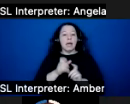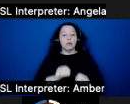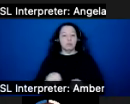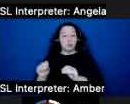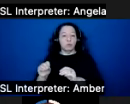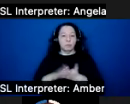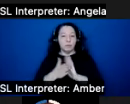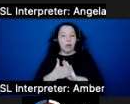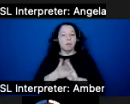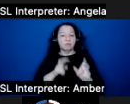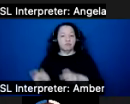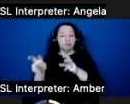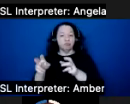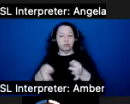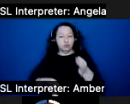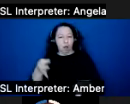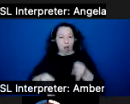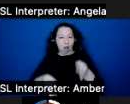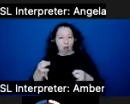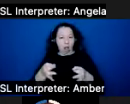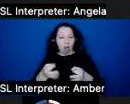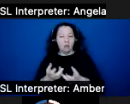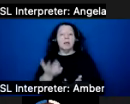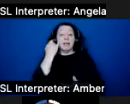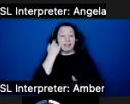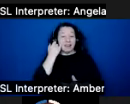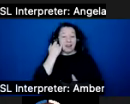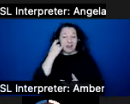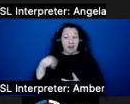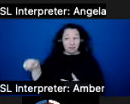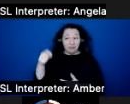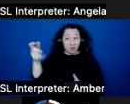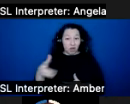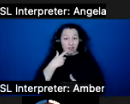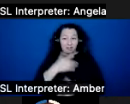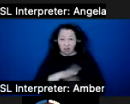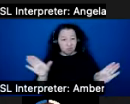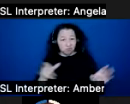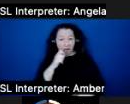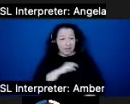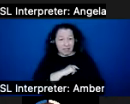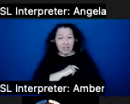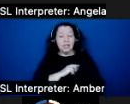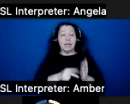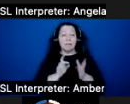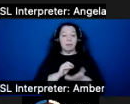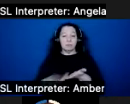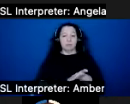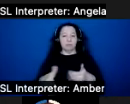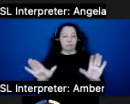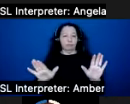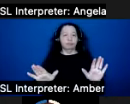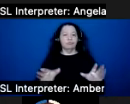And if they're found not guilty, then there's an acquittal. If they're found guilty, then